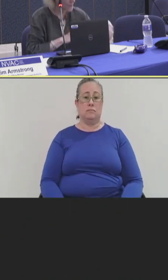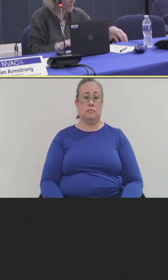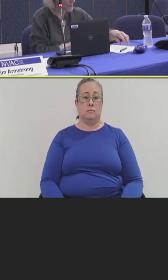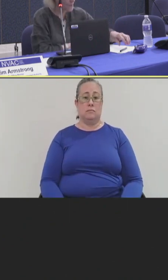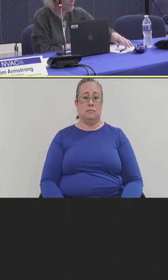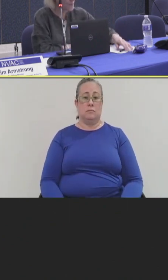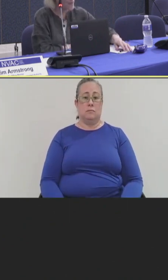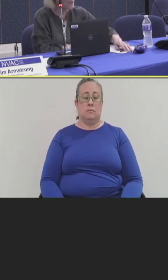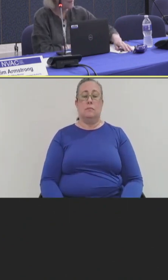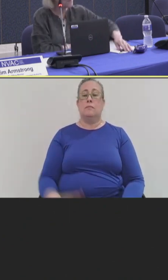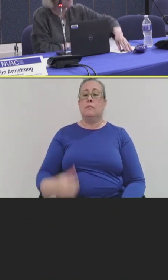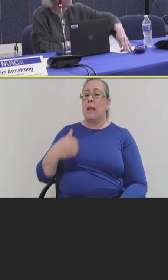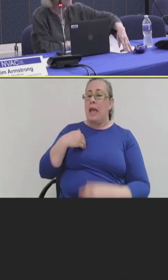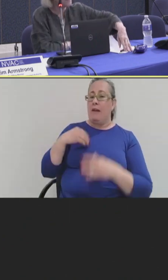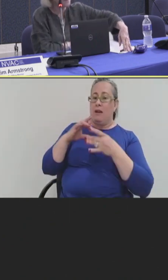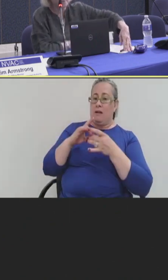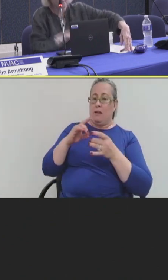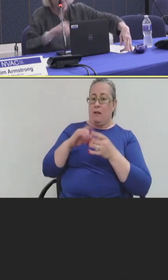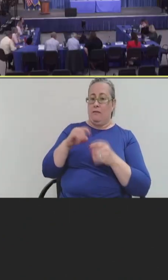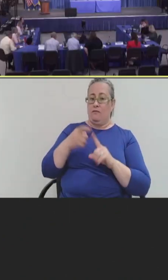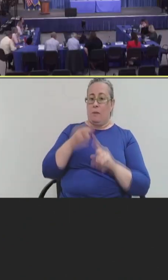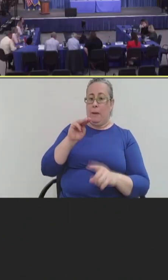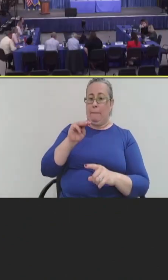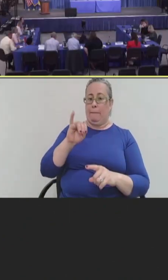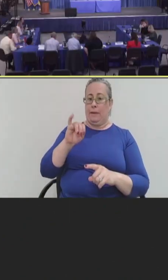So we have a comment from Mitch Rotholtz